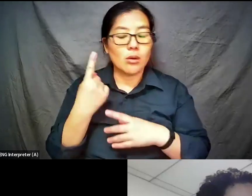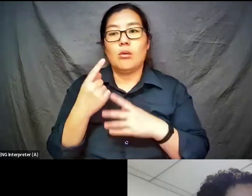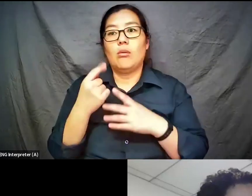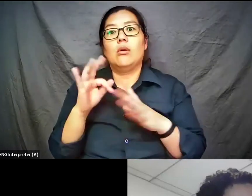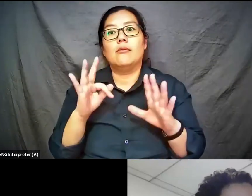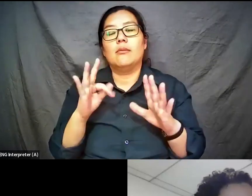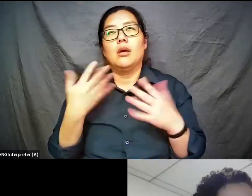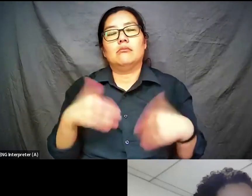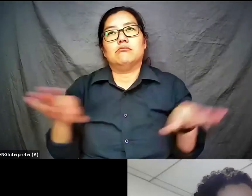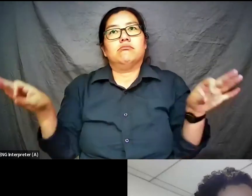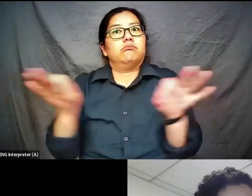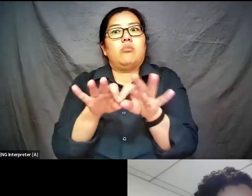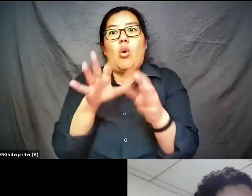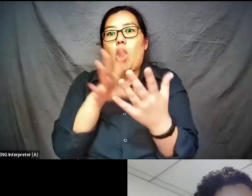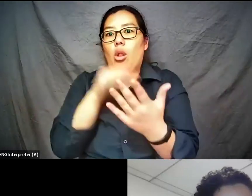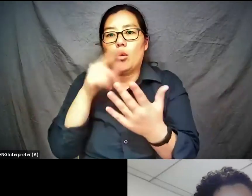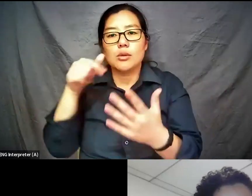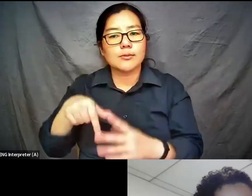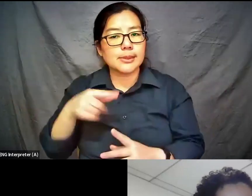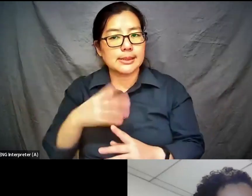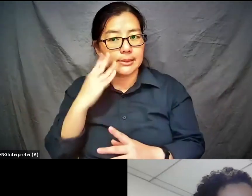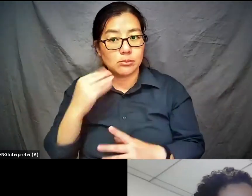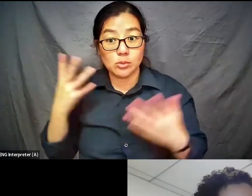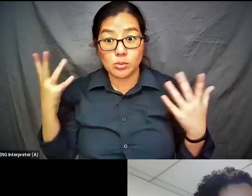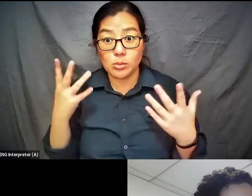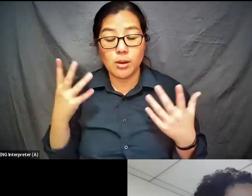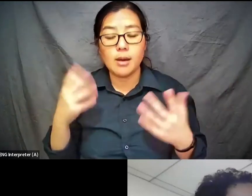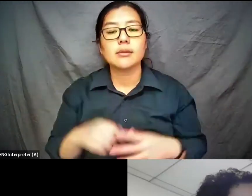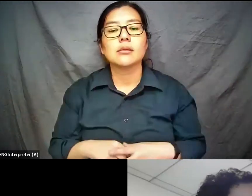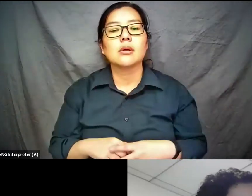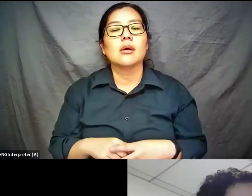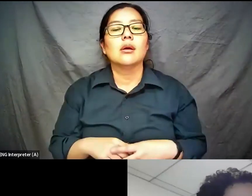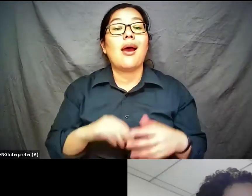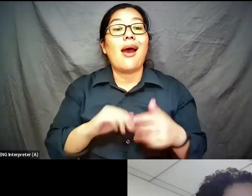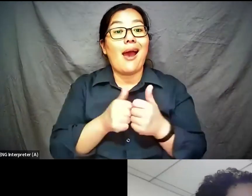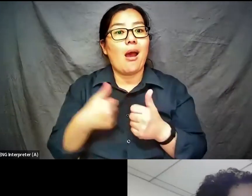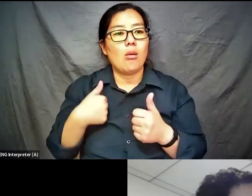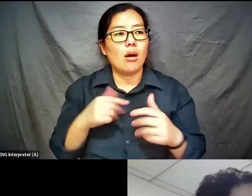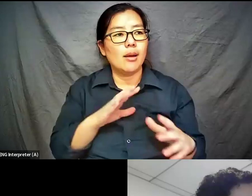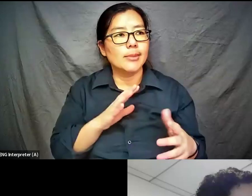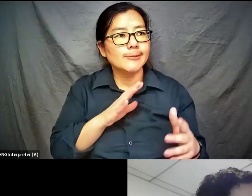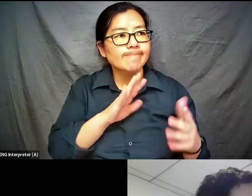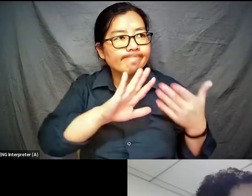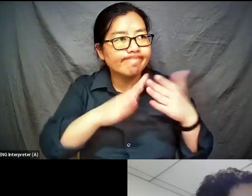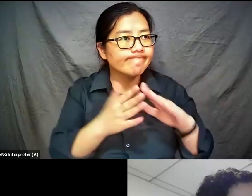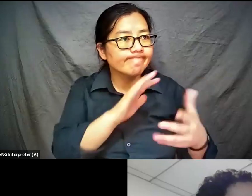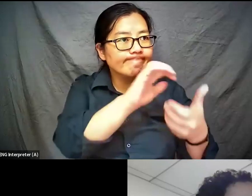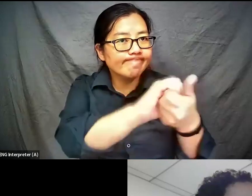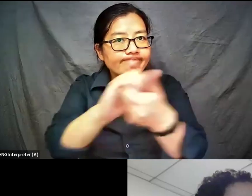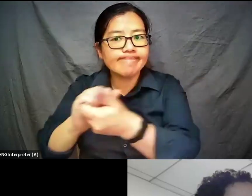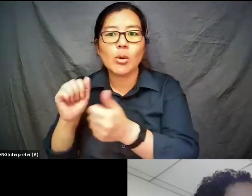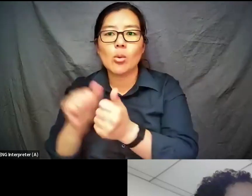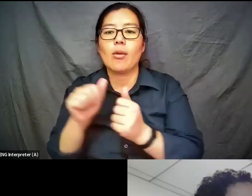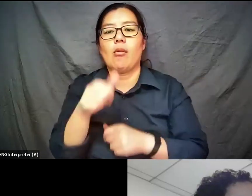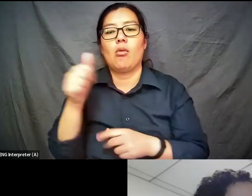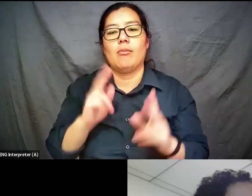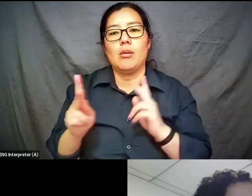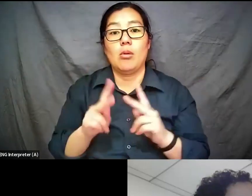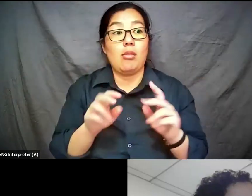that very, ushy gushy lovey note, I would love to invite the panel to offer